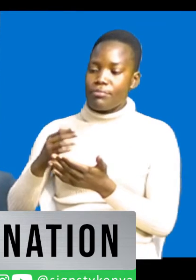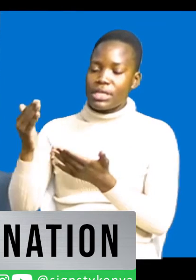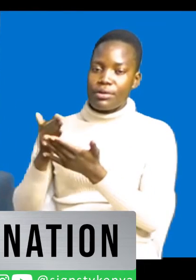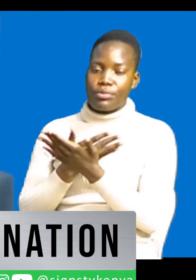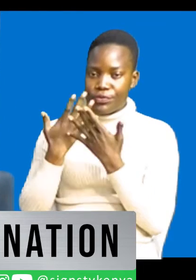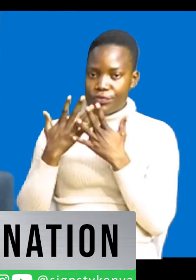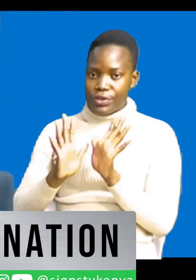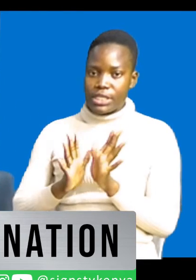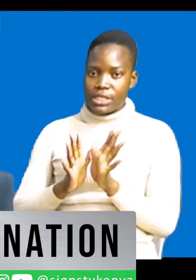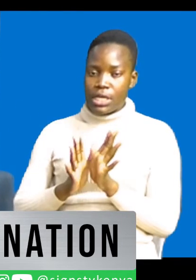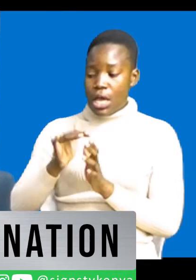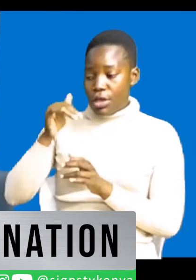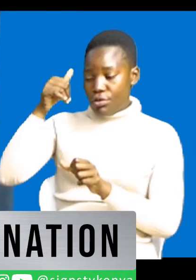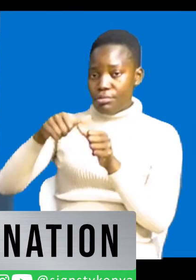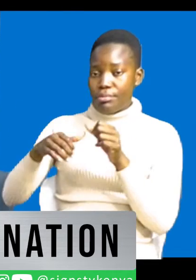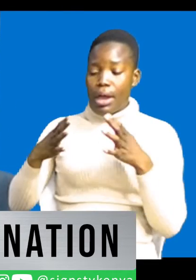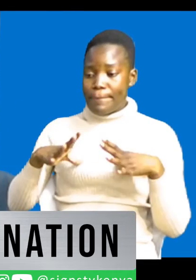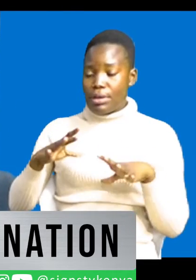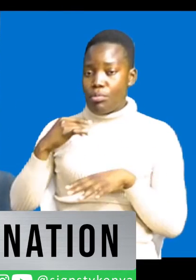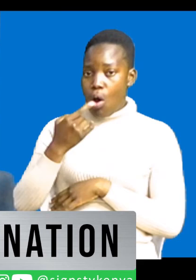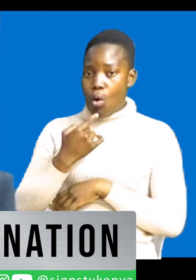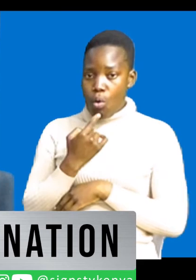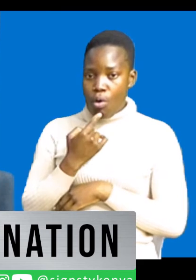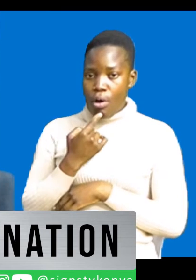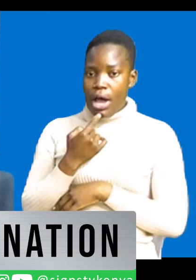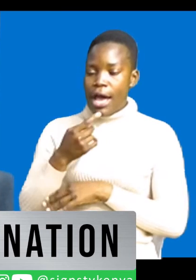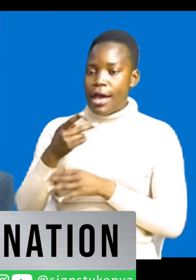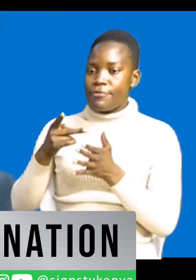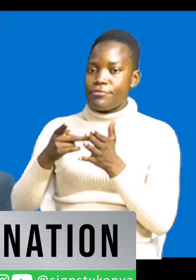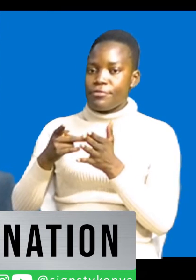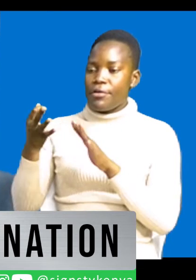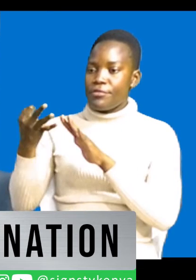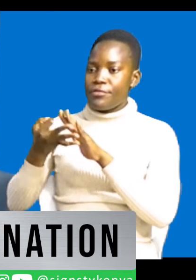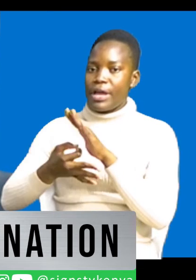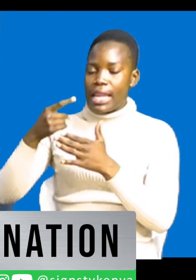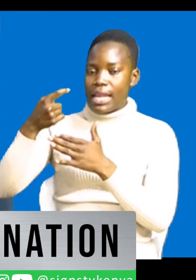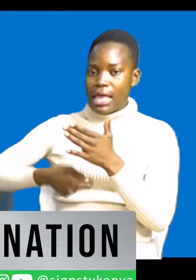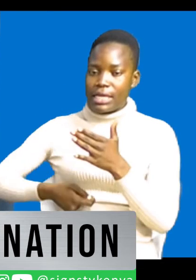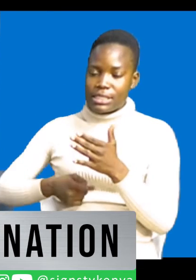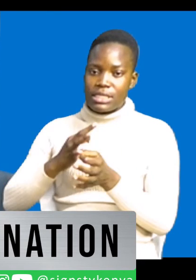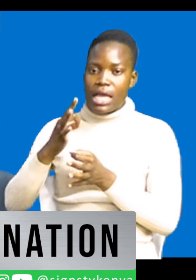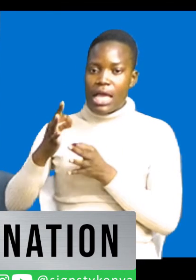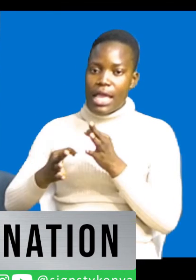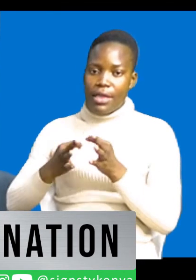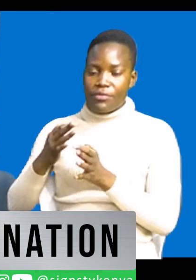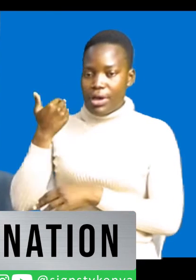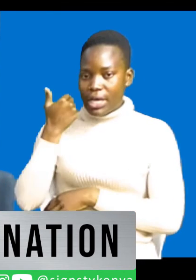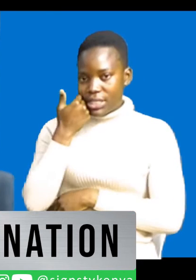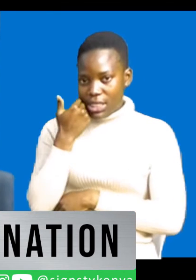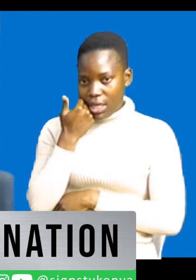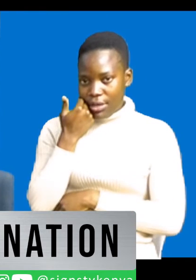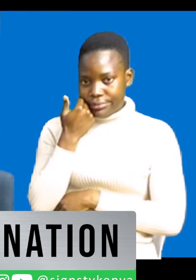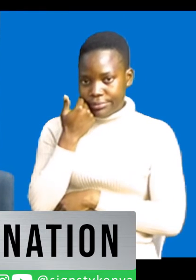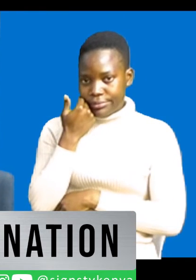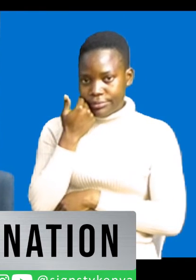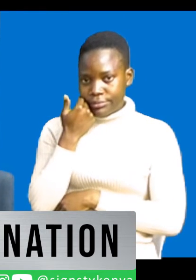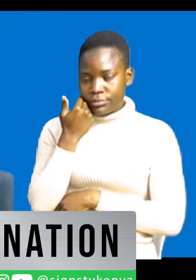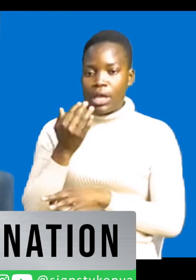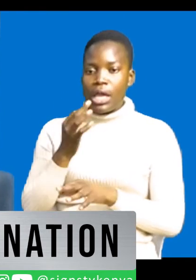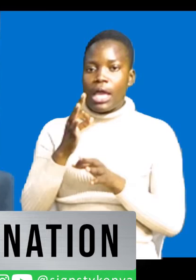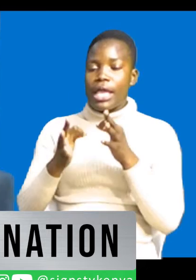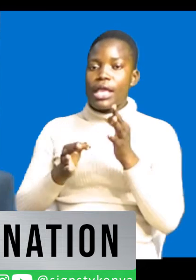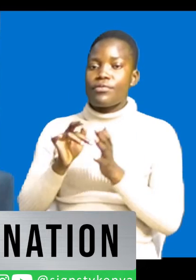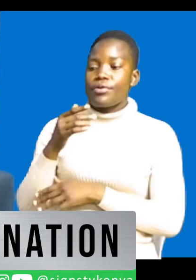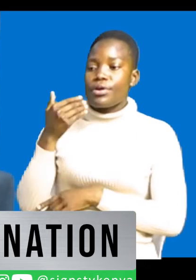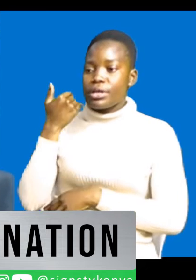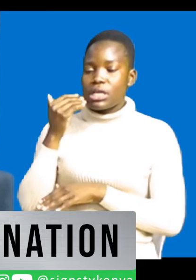Removed. You remember people who used not to file taxes? Yes. Either they were sick, if you were